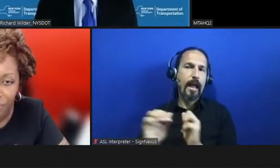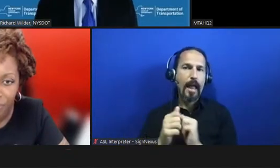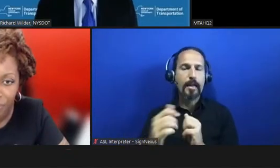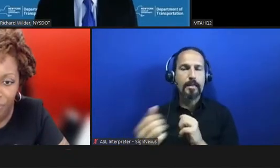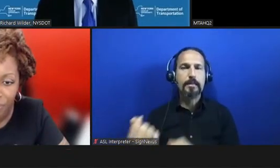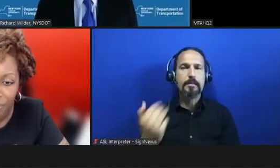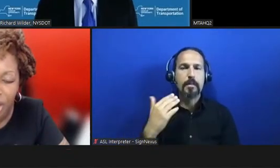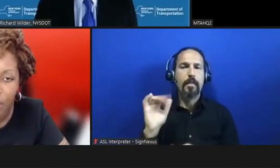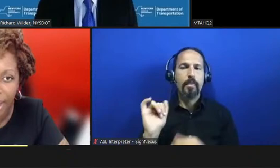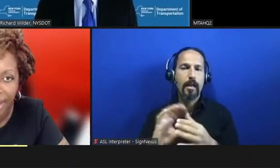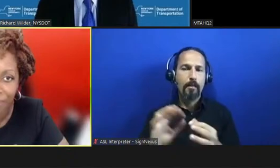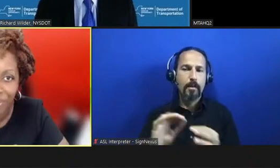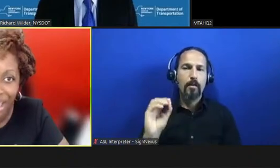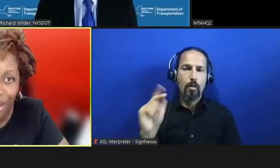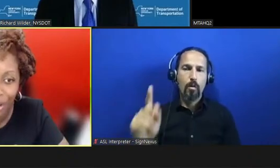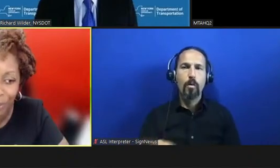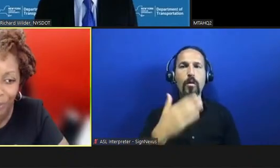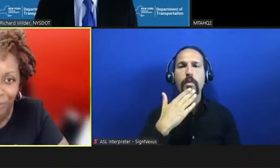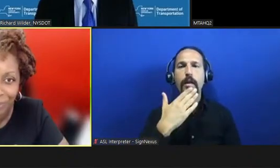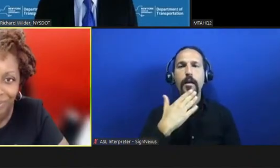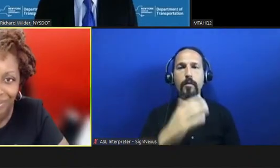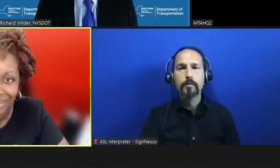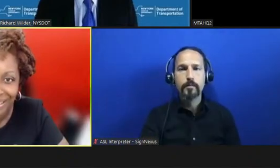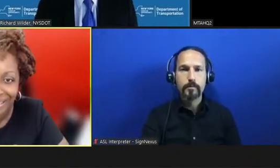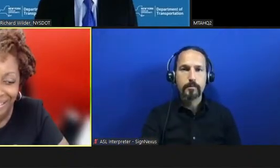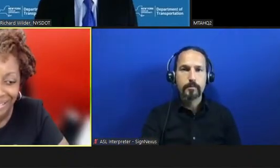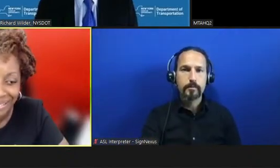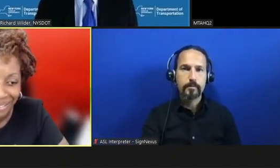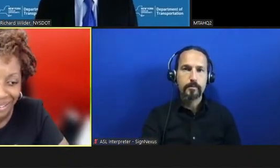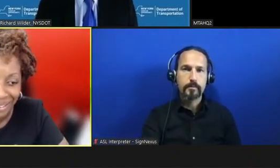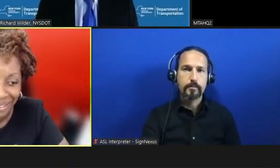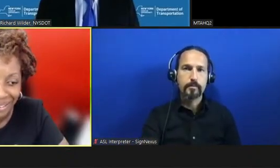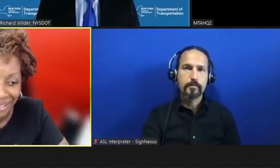submit comments okay thank you